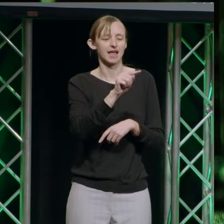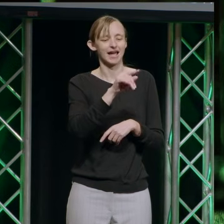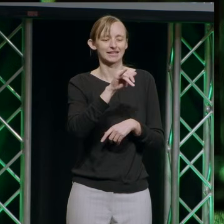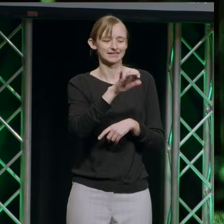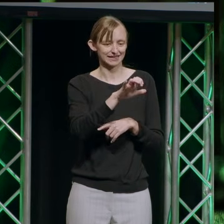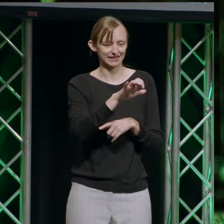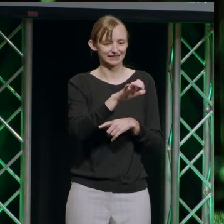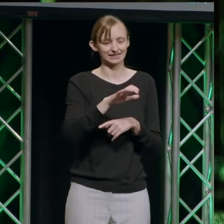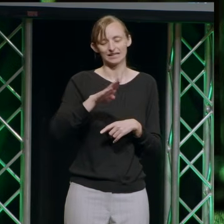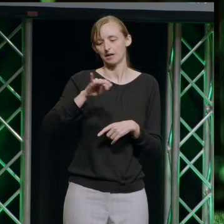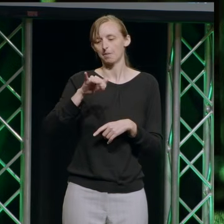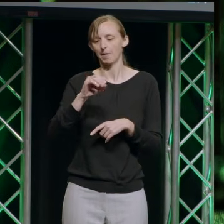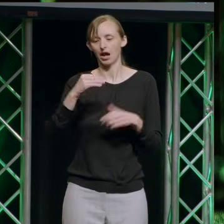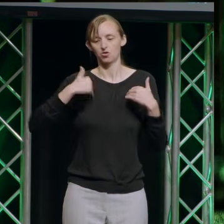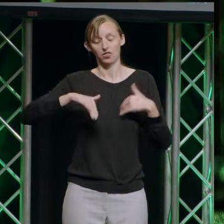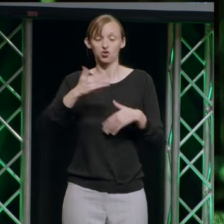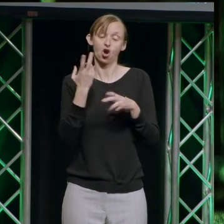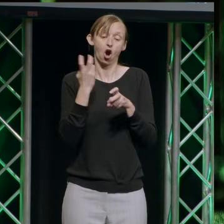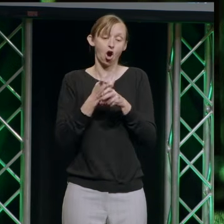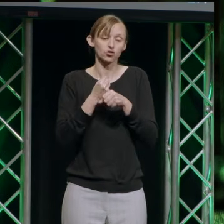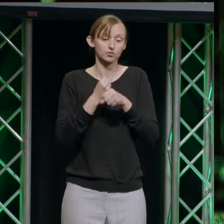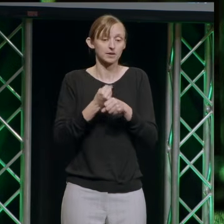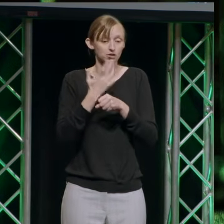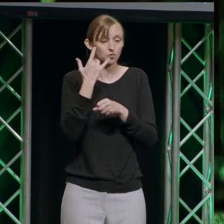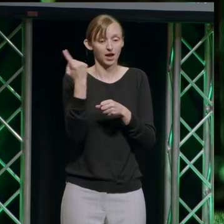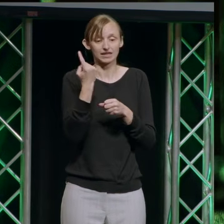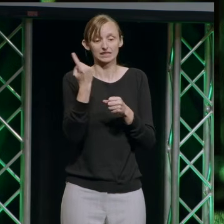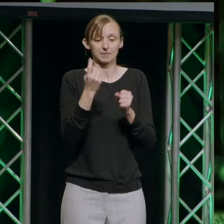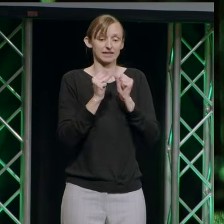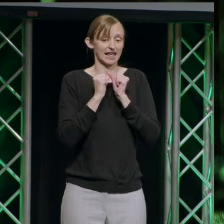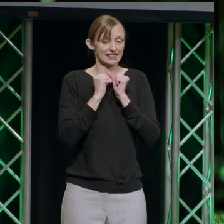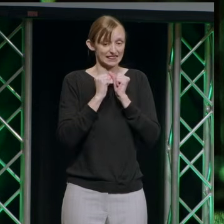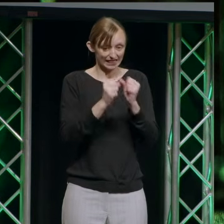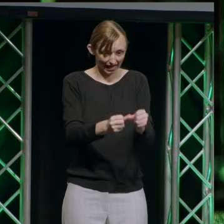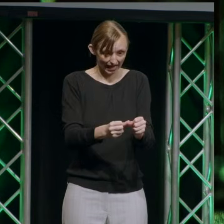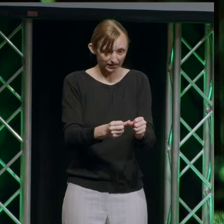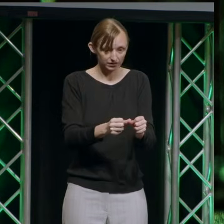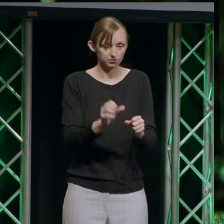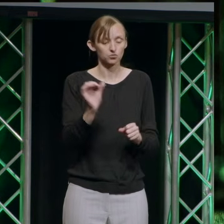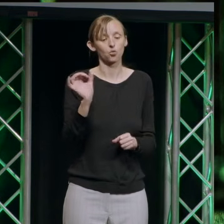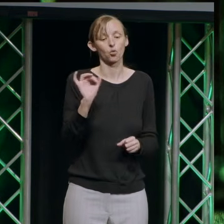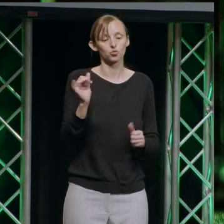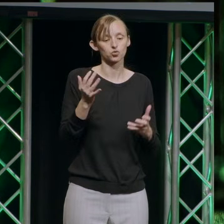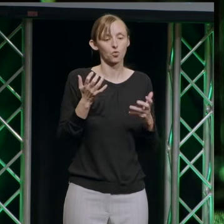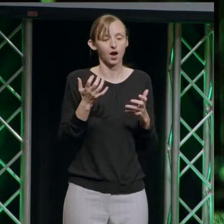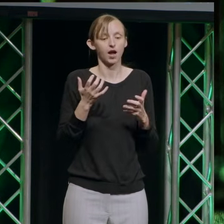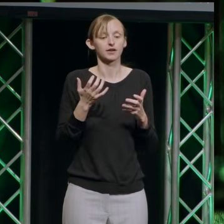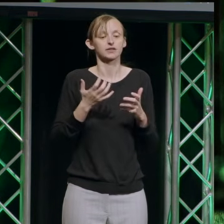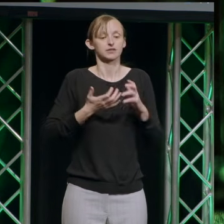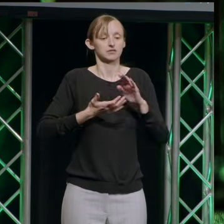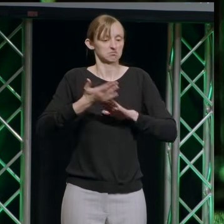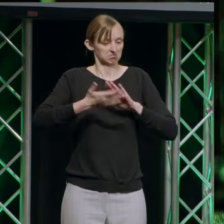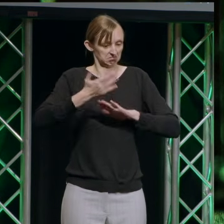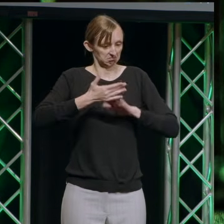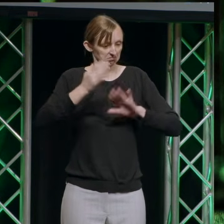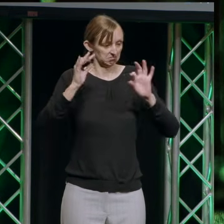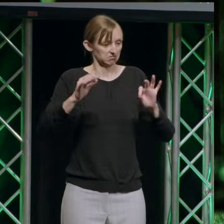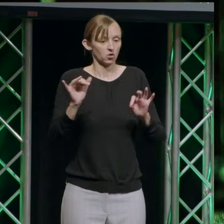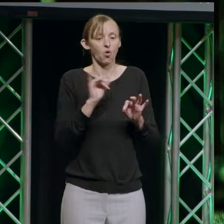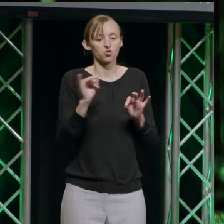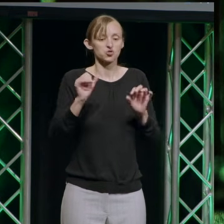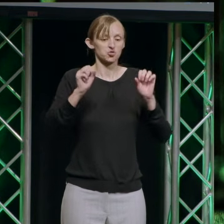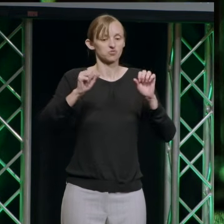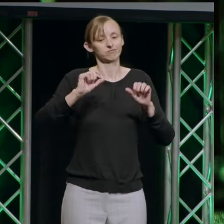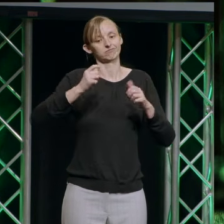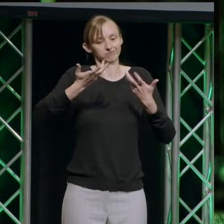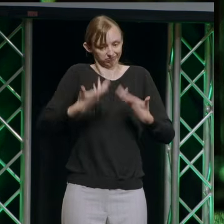and that bio leather is just hard to do because you want a material that lasts long, but you also want something that performs well, but is also biodegradable. So